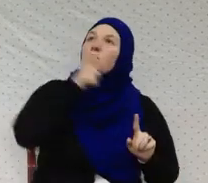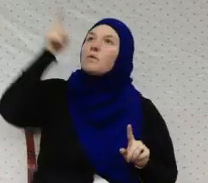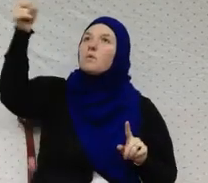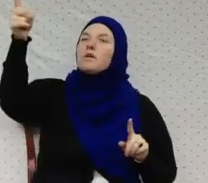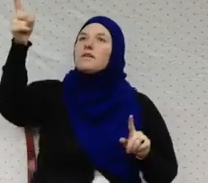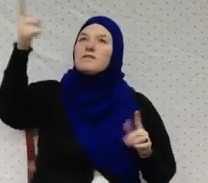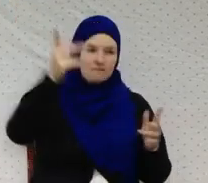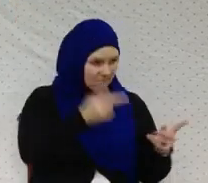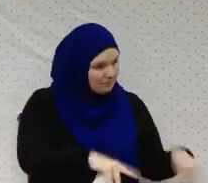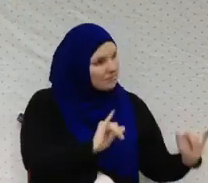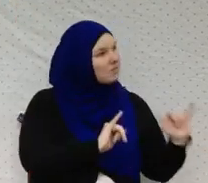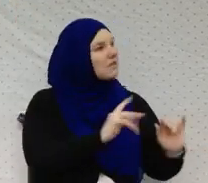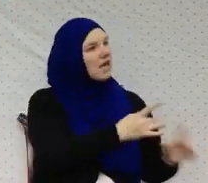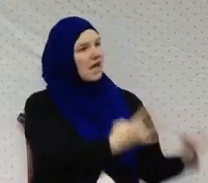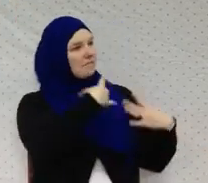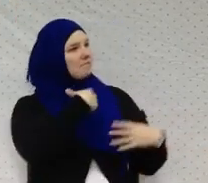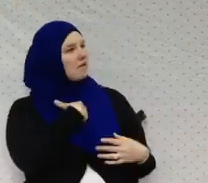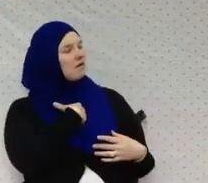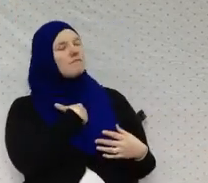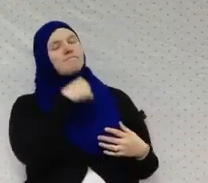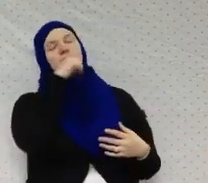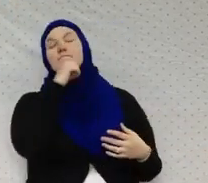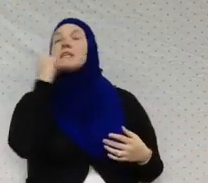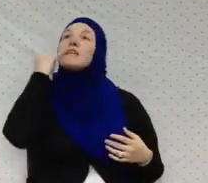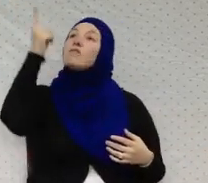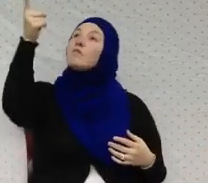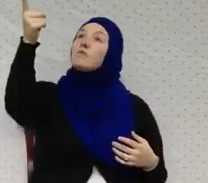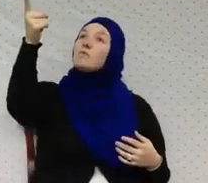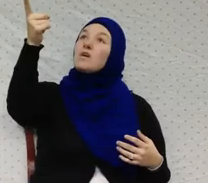them mercy from you. But still, if you